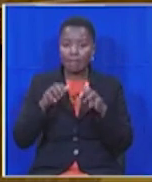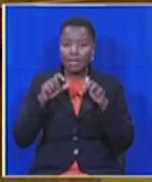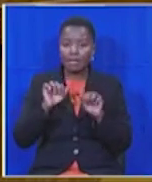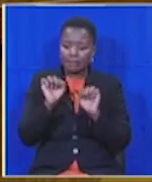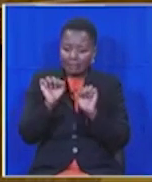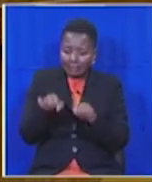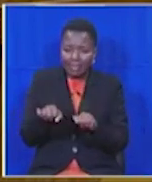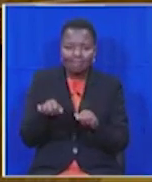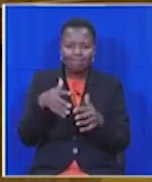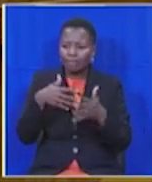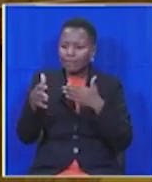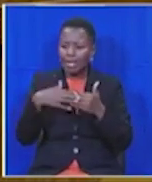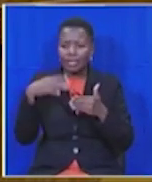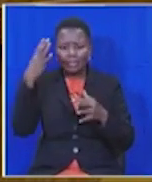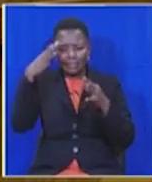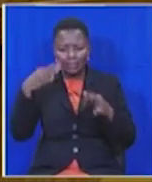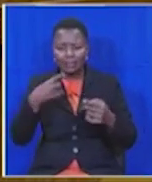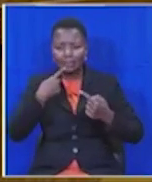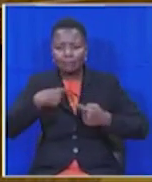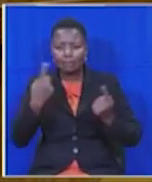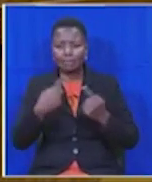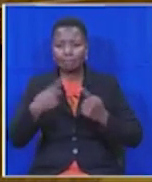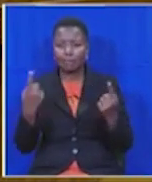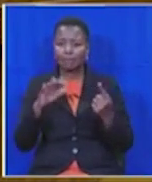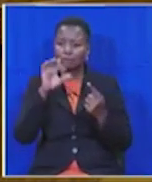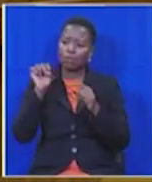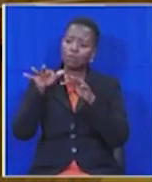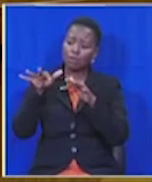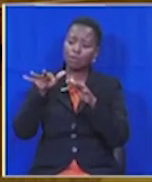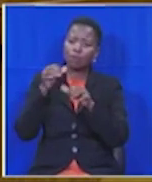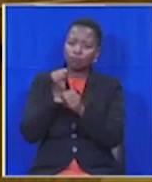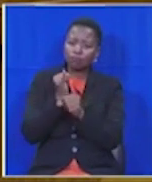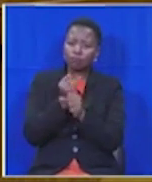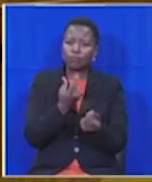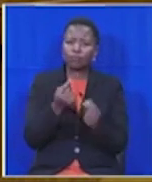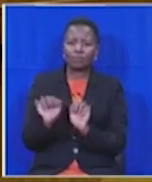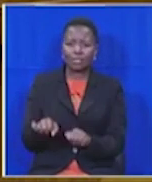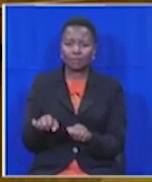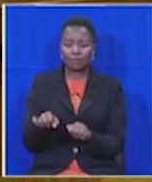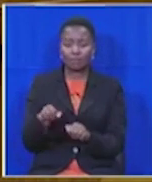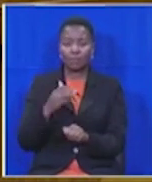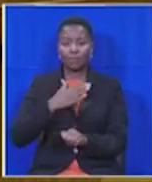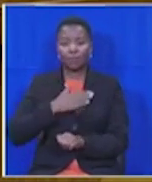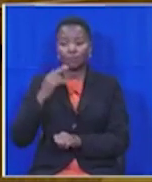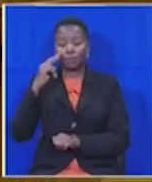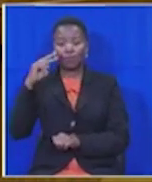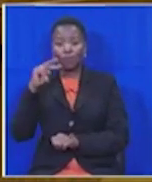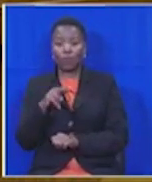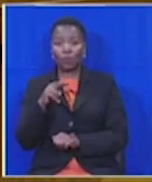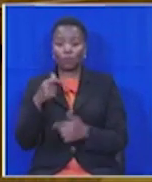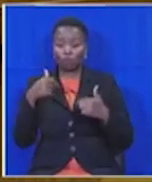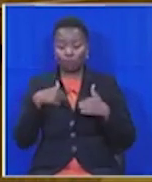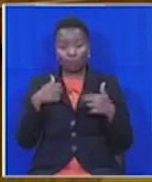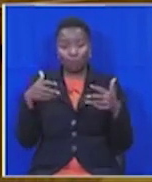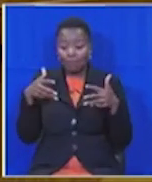the resolutions of the problems of all South Africans. It is our view that we are here as